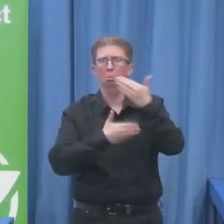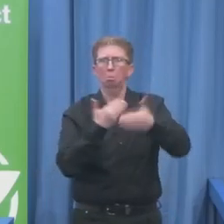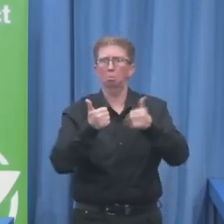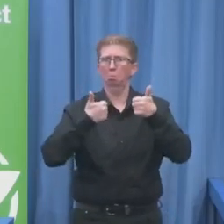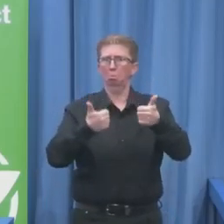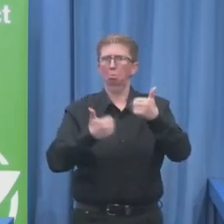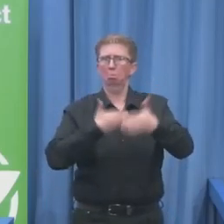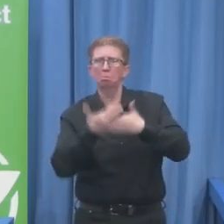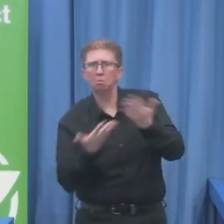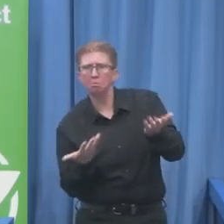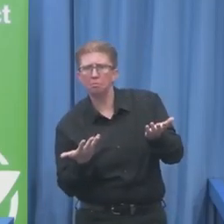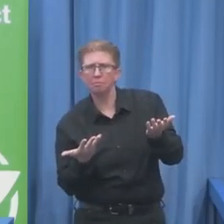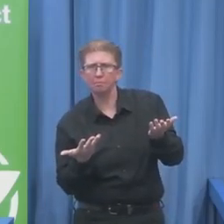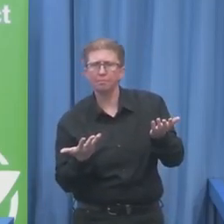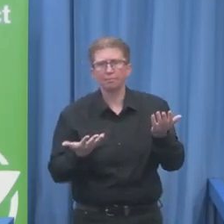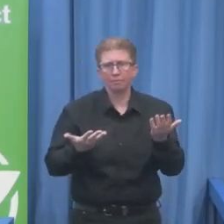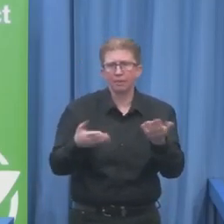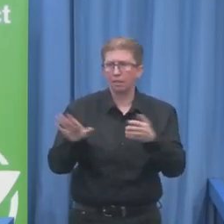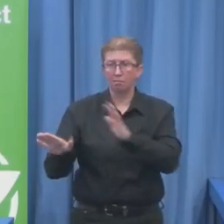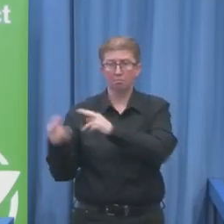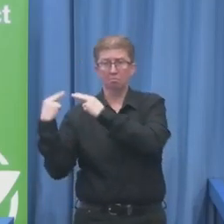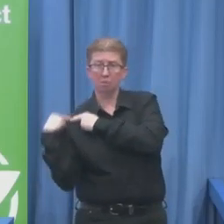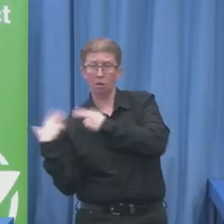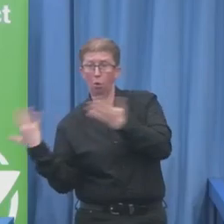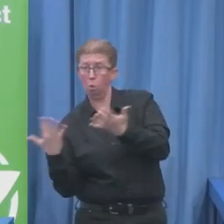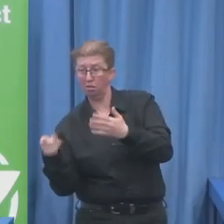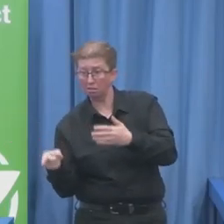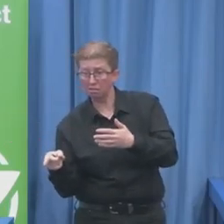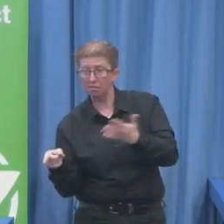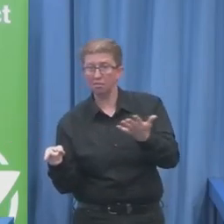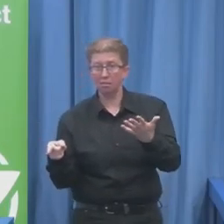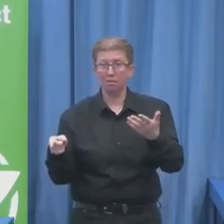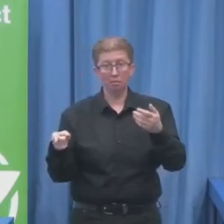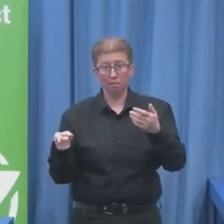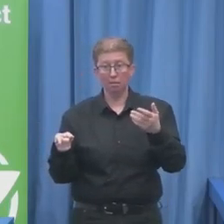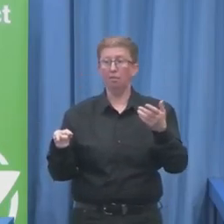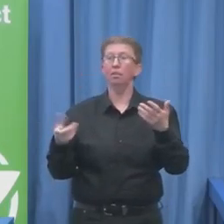the group priorities in order to make just enough to sell,